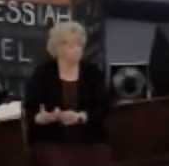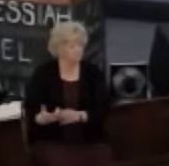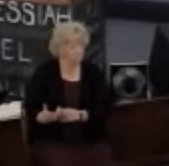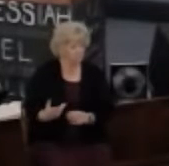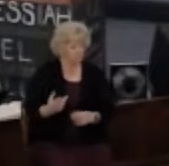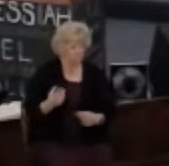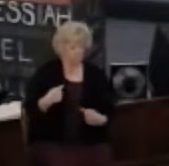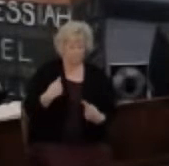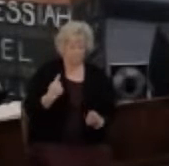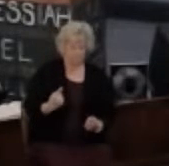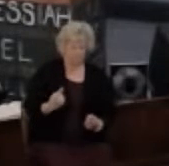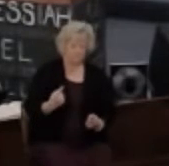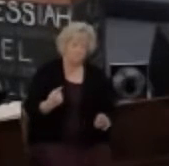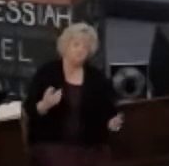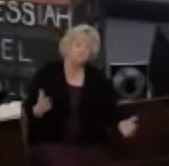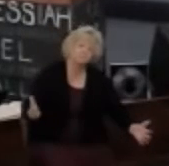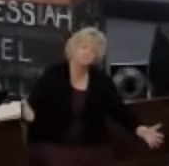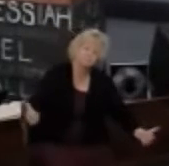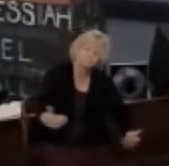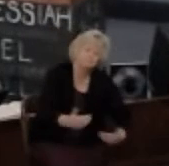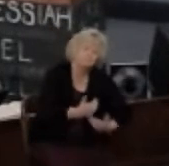since you took each other in your arms